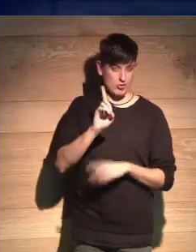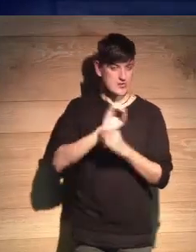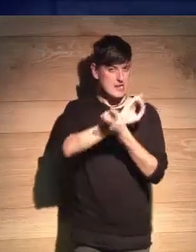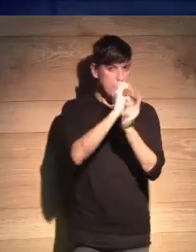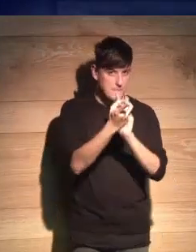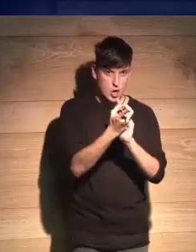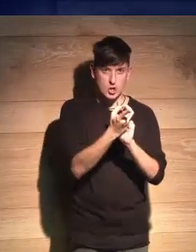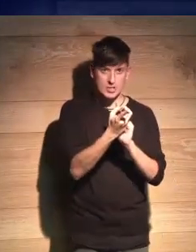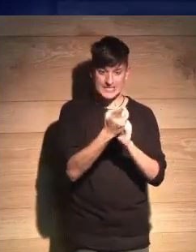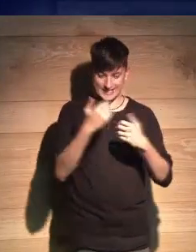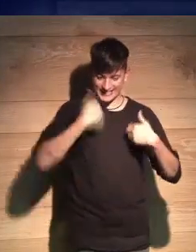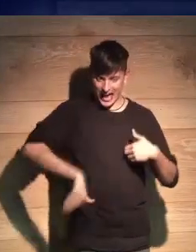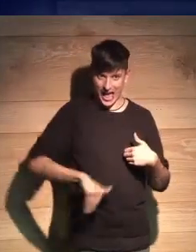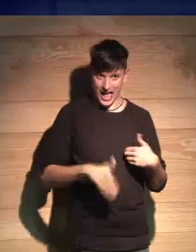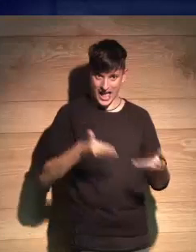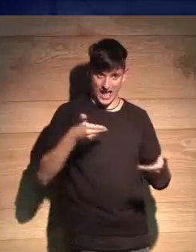been